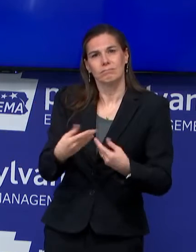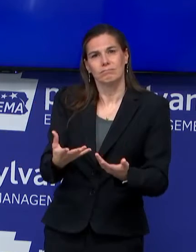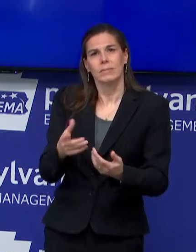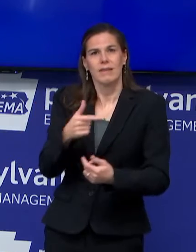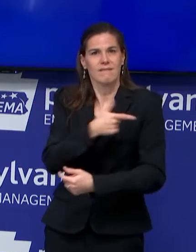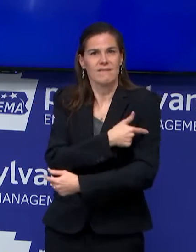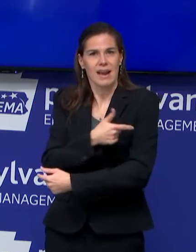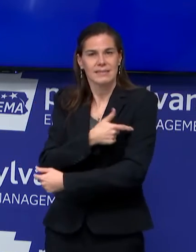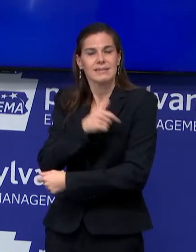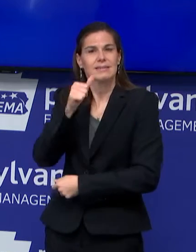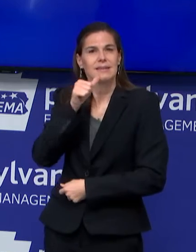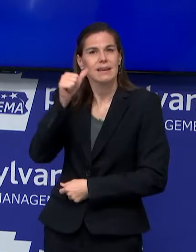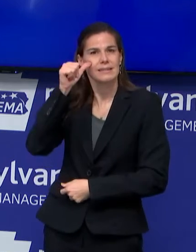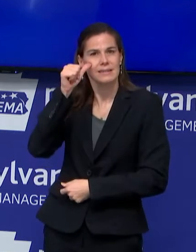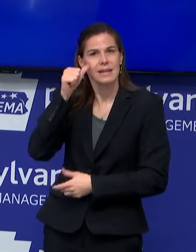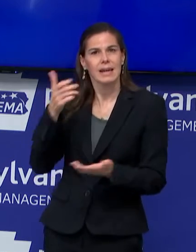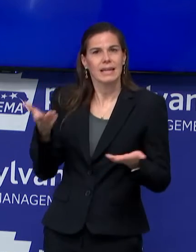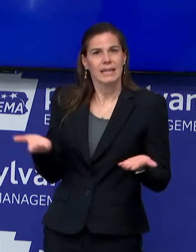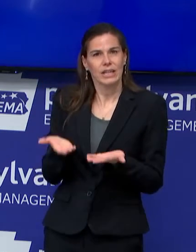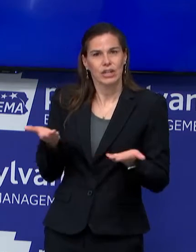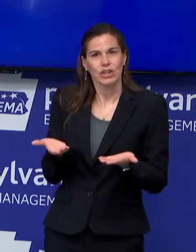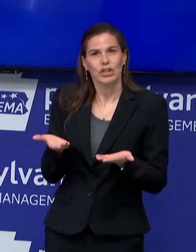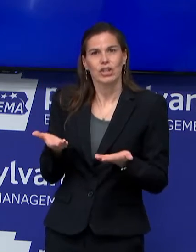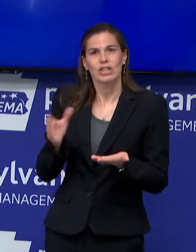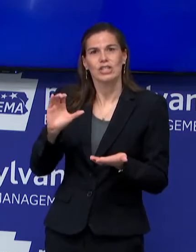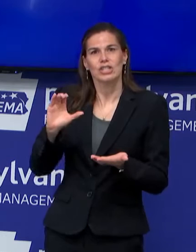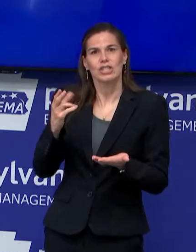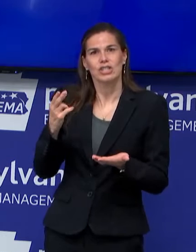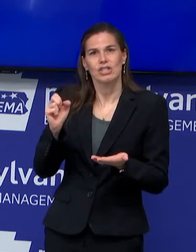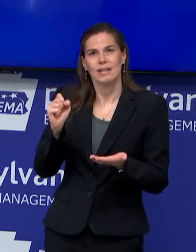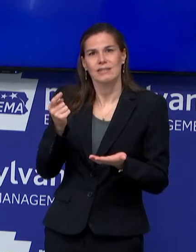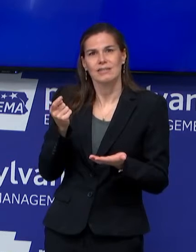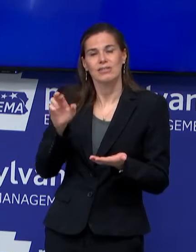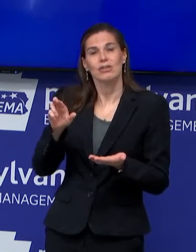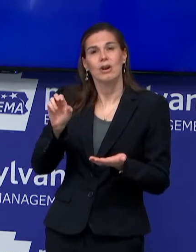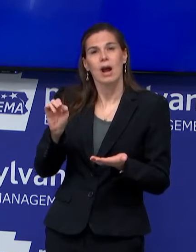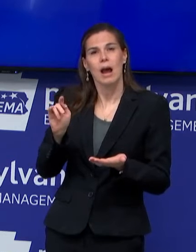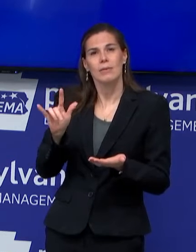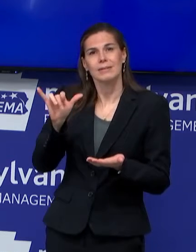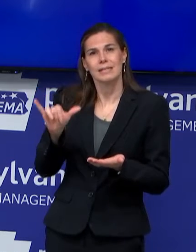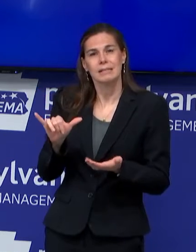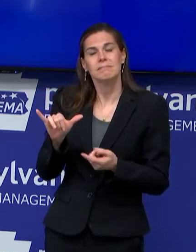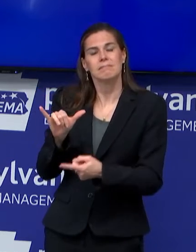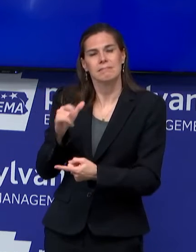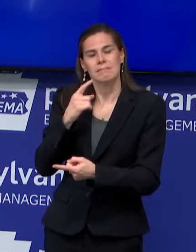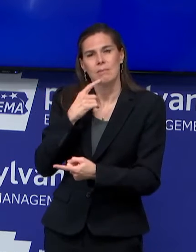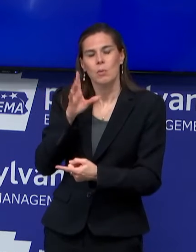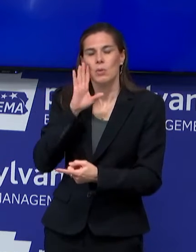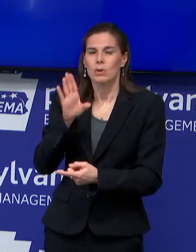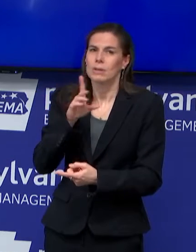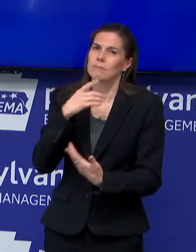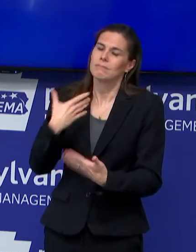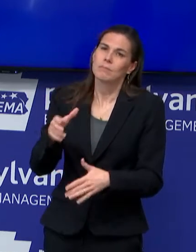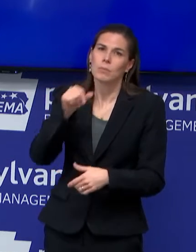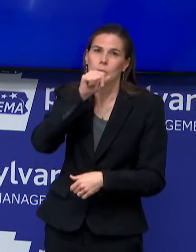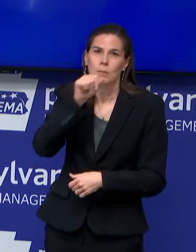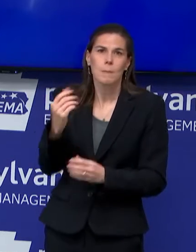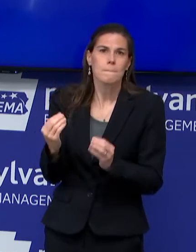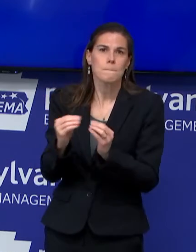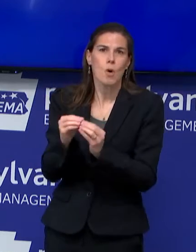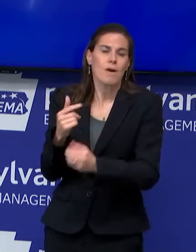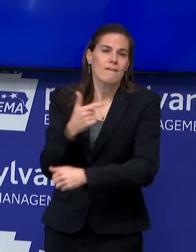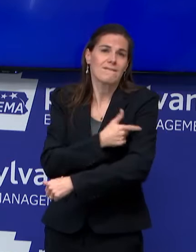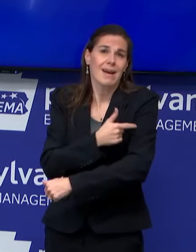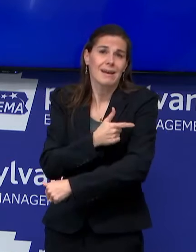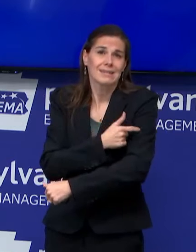vaccine. Yesterday down here, officials in Chester County said they would really love to have more vaccine doses and